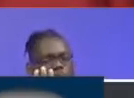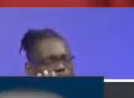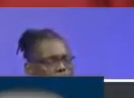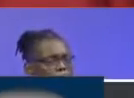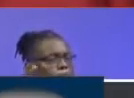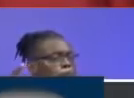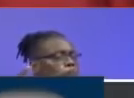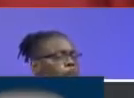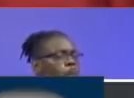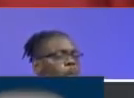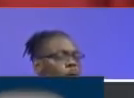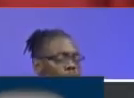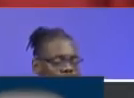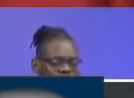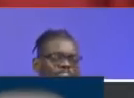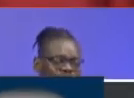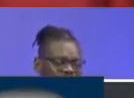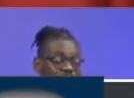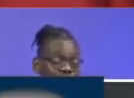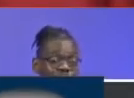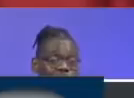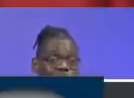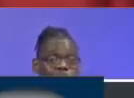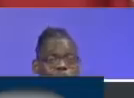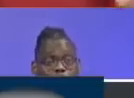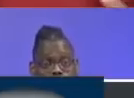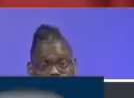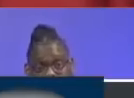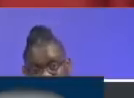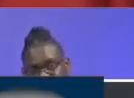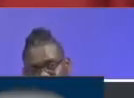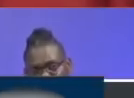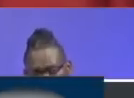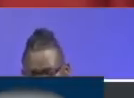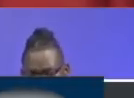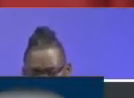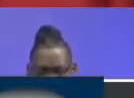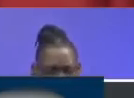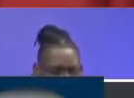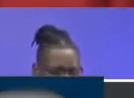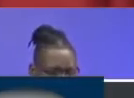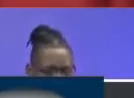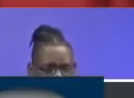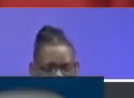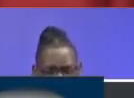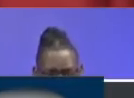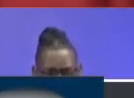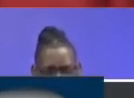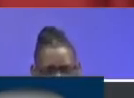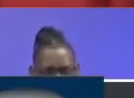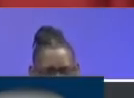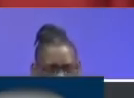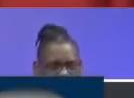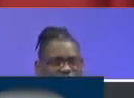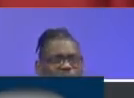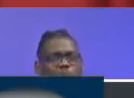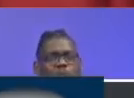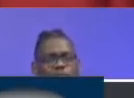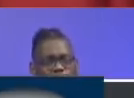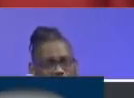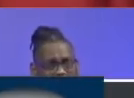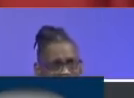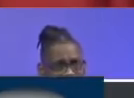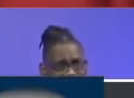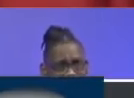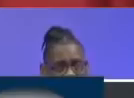be treated with by regulations. So the CMO's team is going to advise on the